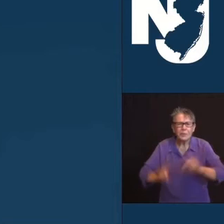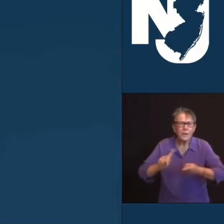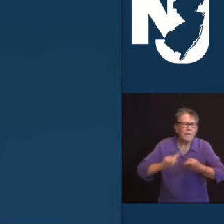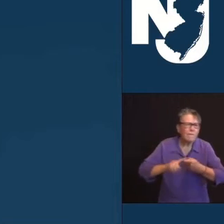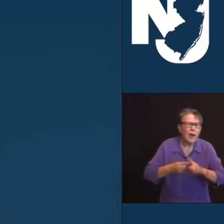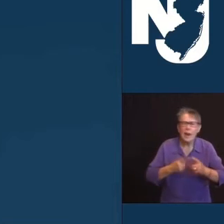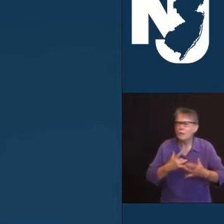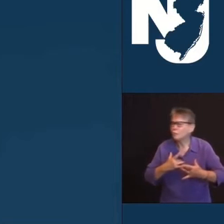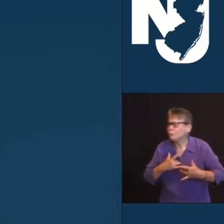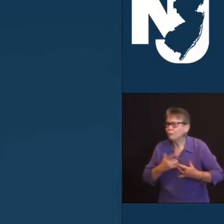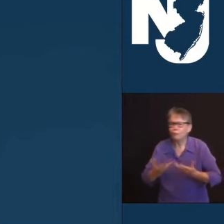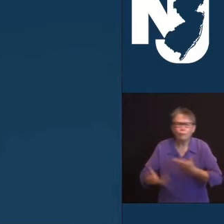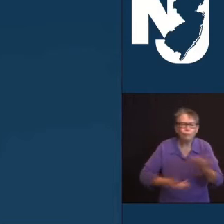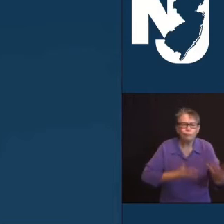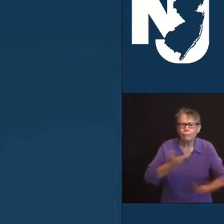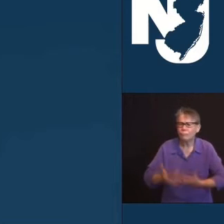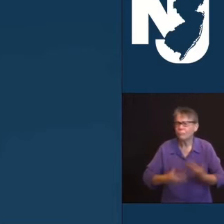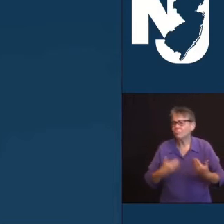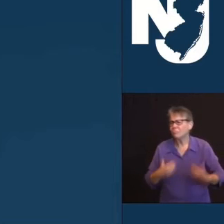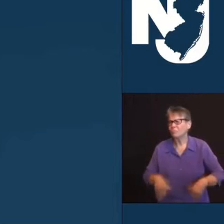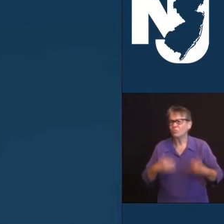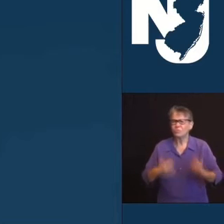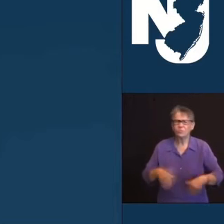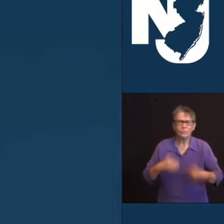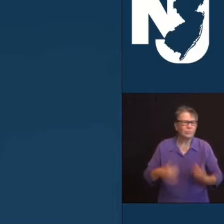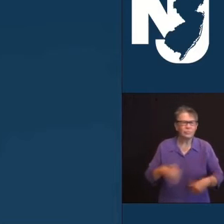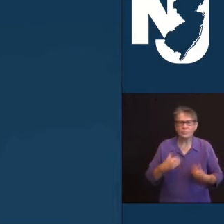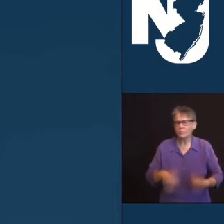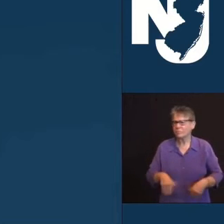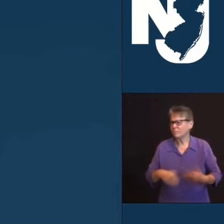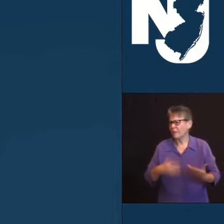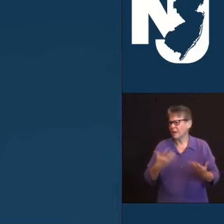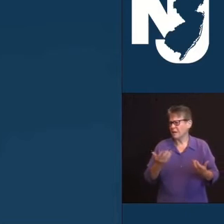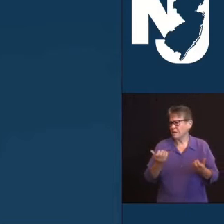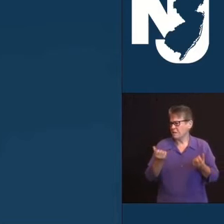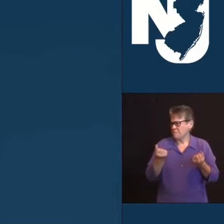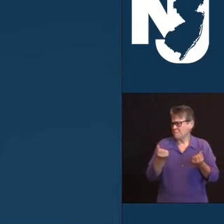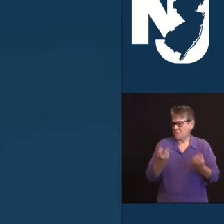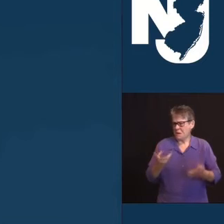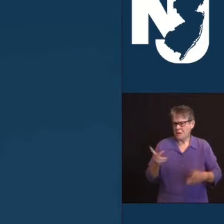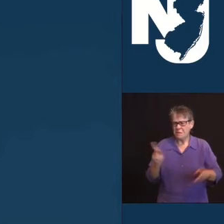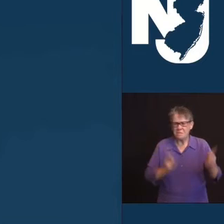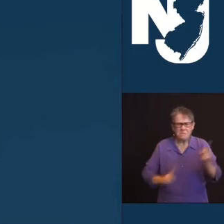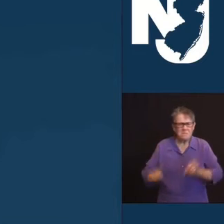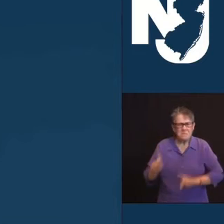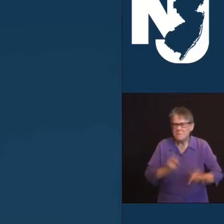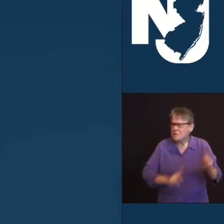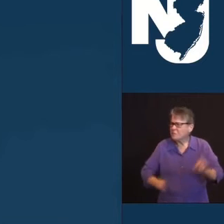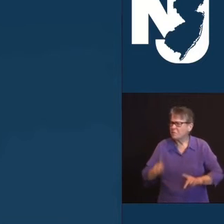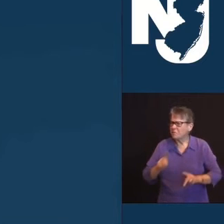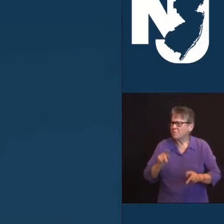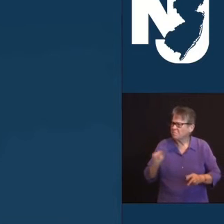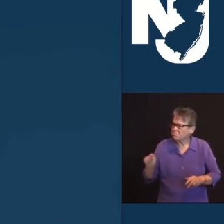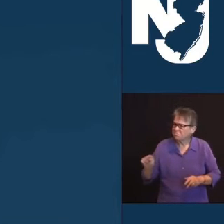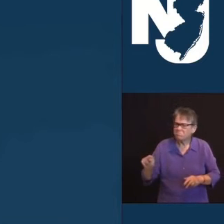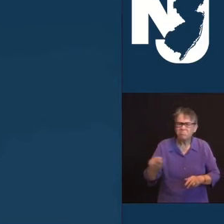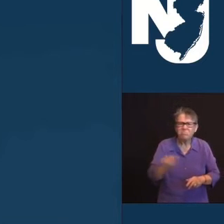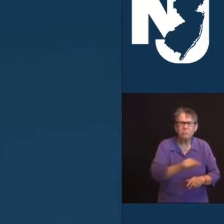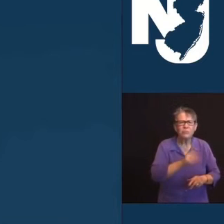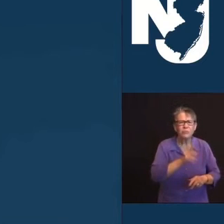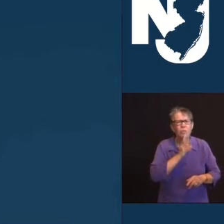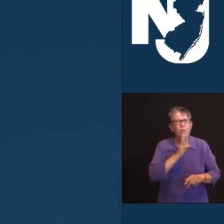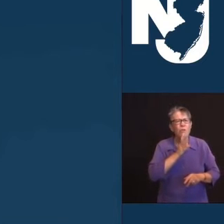hit a theme carried throughout other remembrances of him, and that in and itself is reason enough to know that this was a